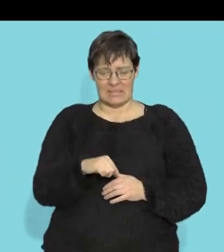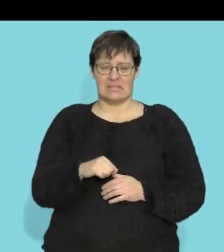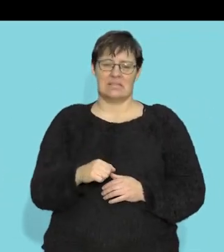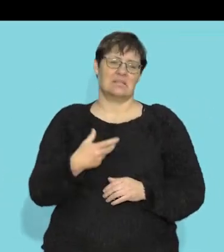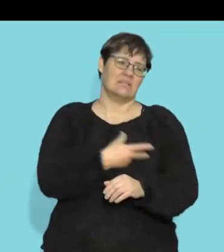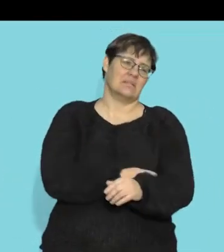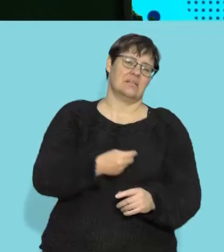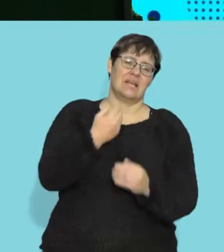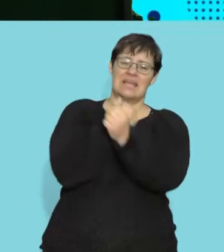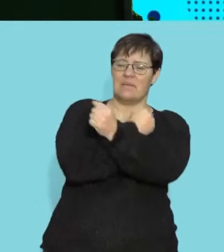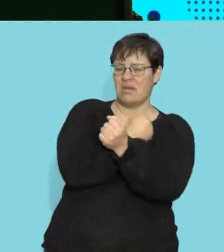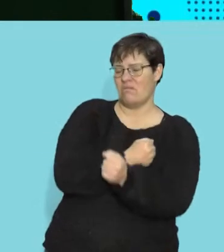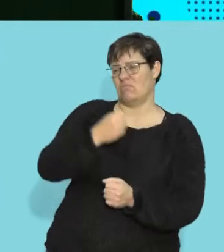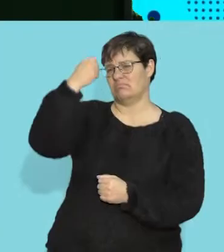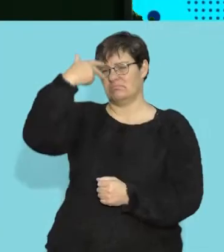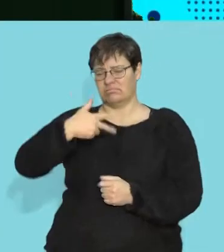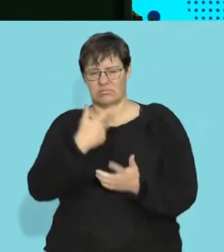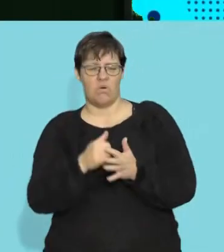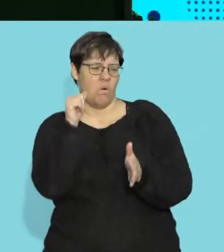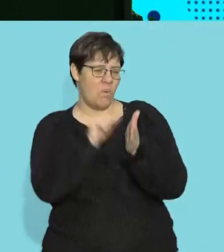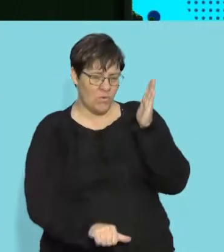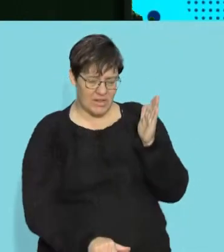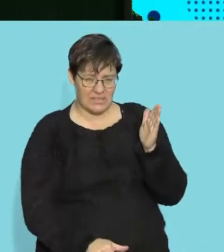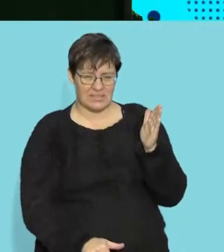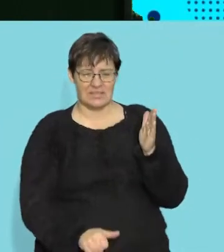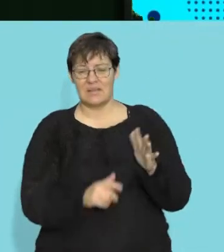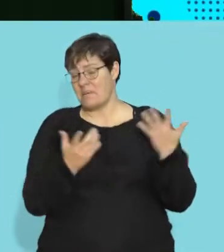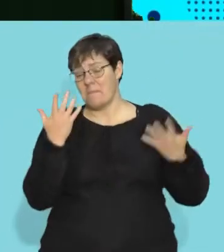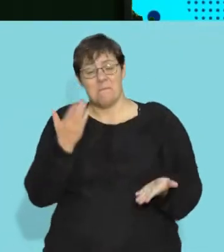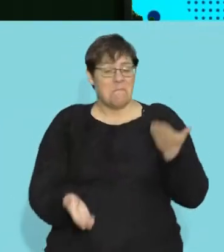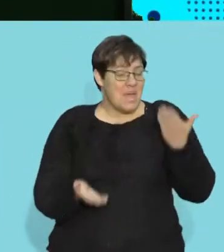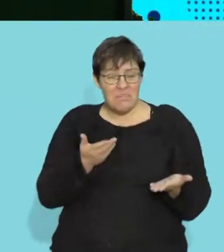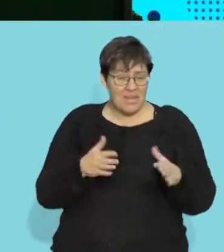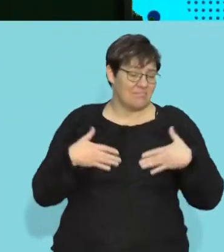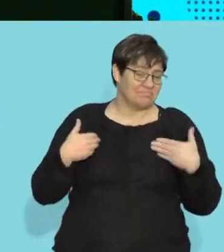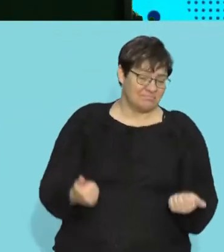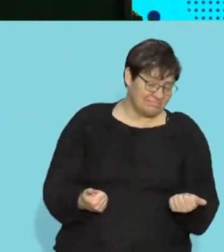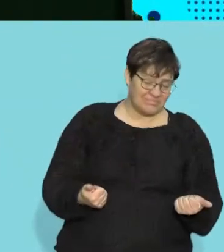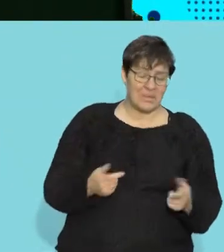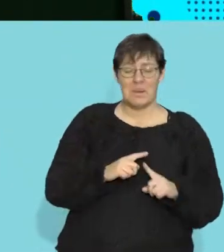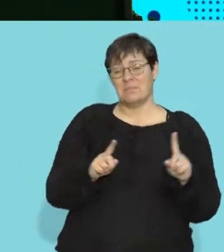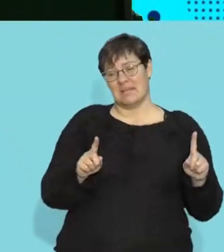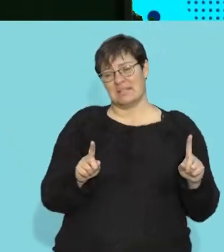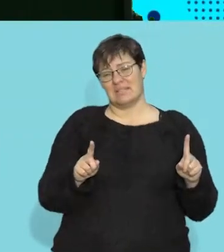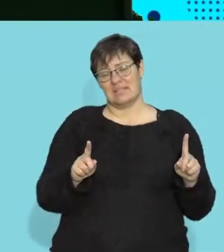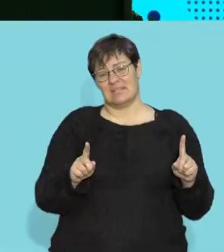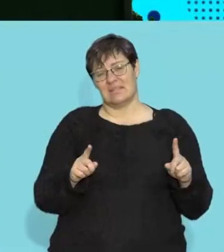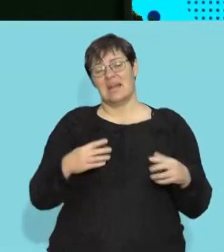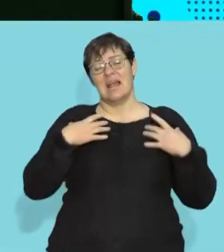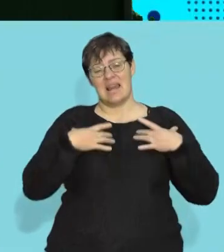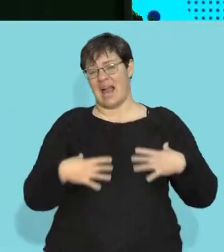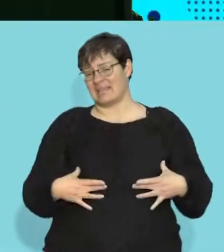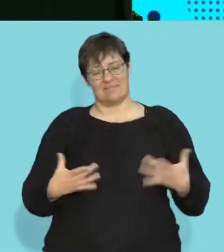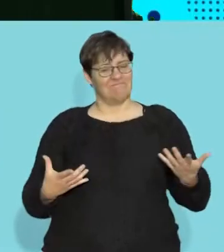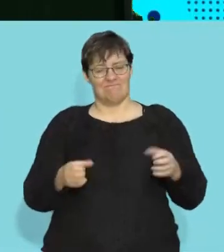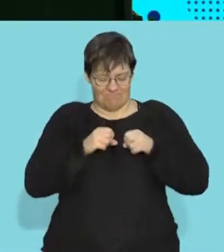chemo, radiation, or they might operate. You might be able to cure it, but as I said, when it comes to the lungs, the chances